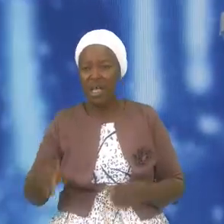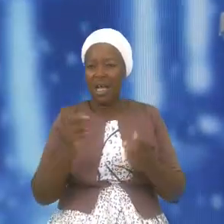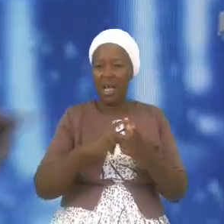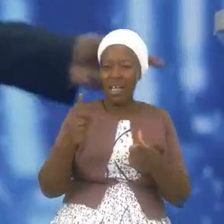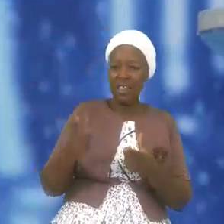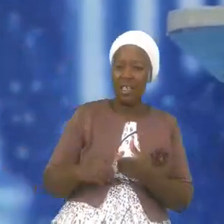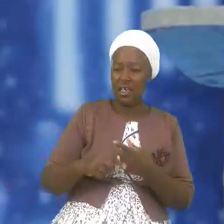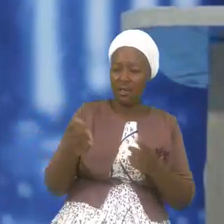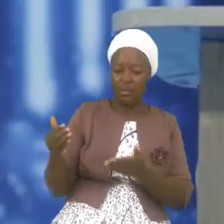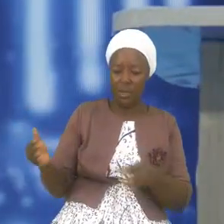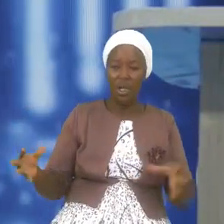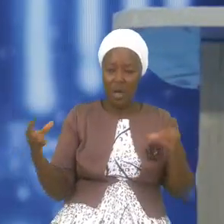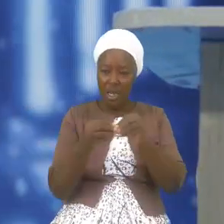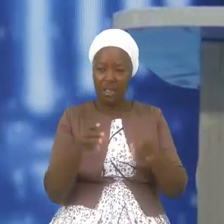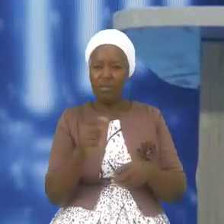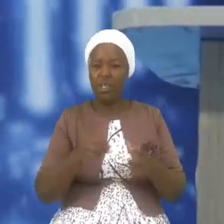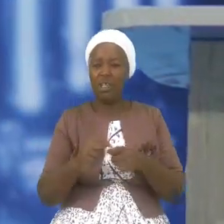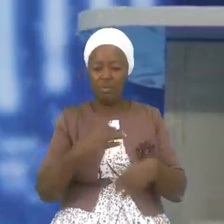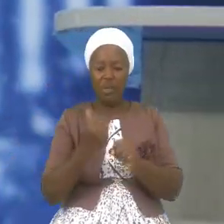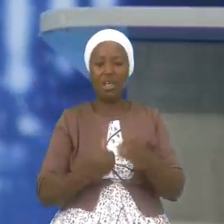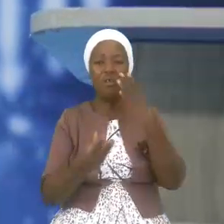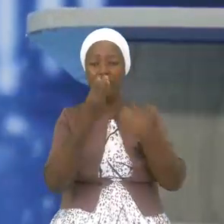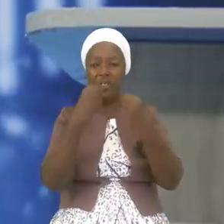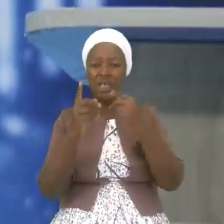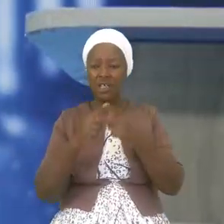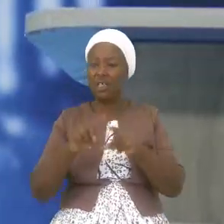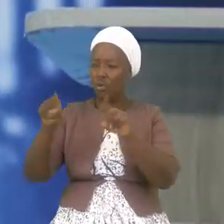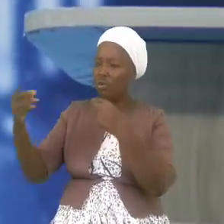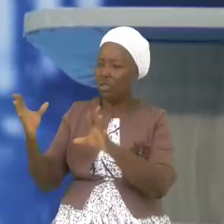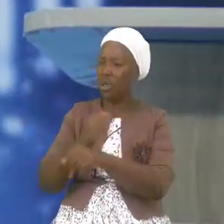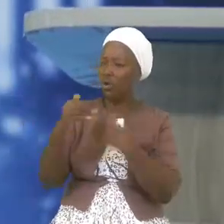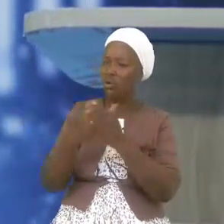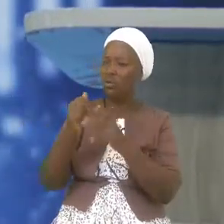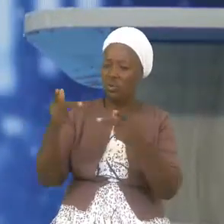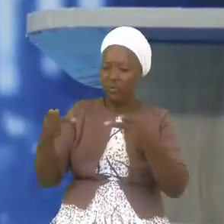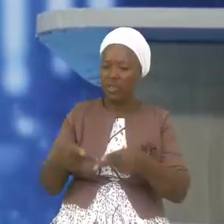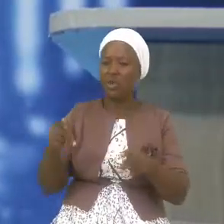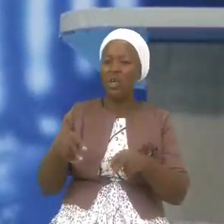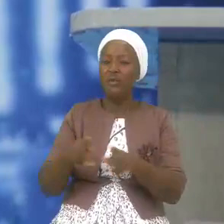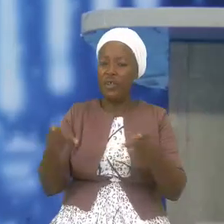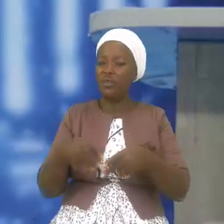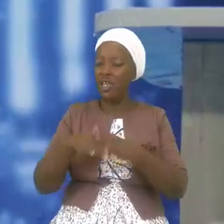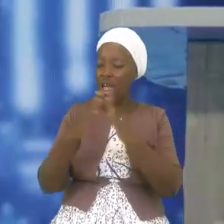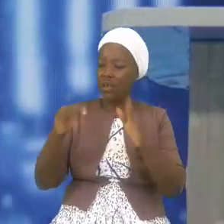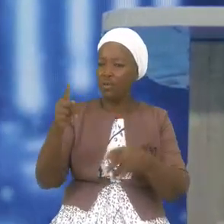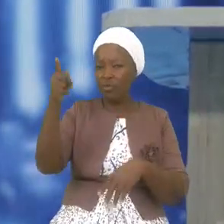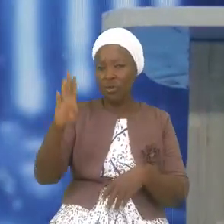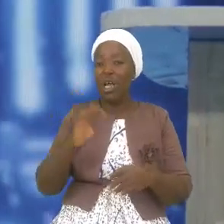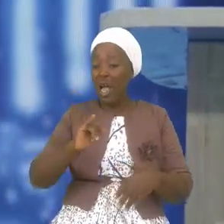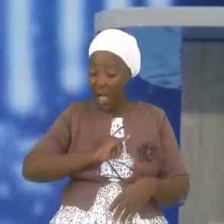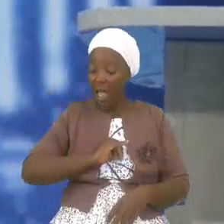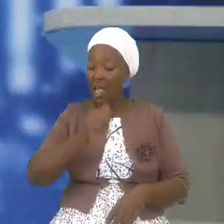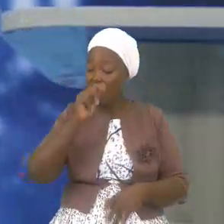those vessels in the house of God. I am going to drink out of them. I'm going to spite